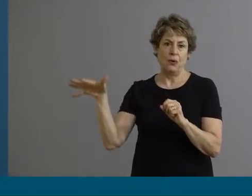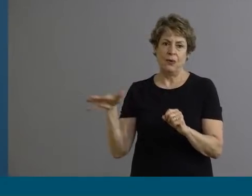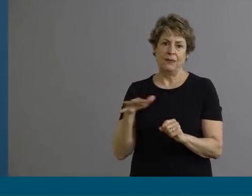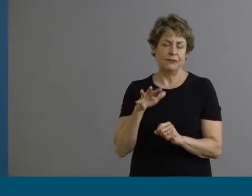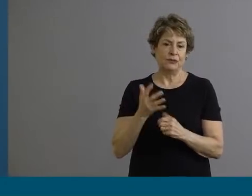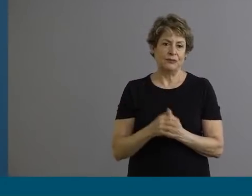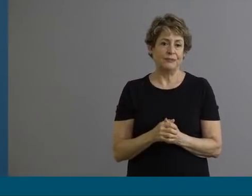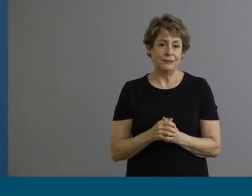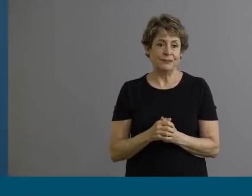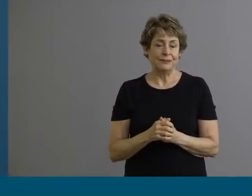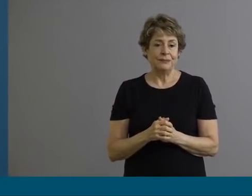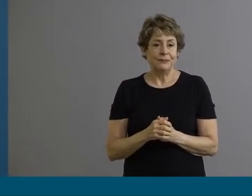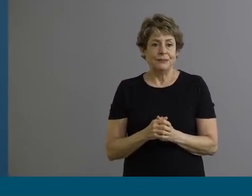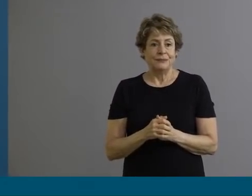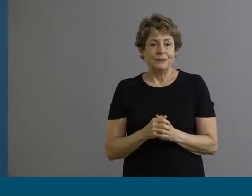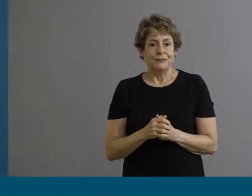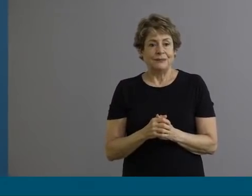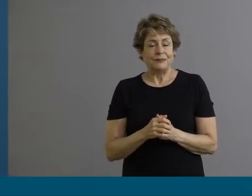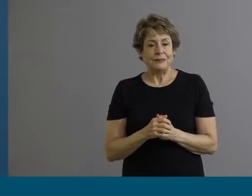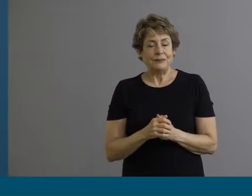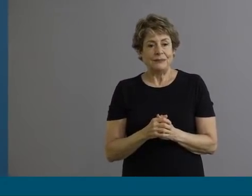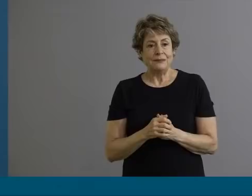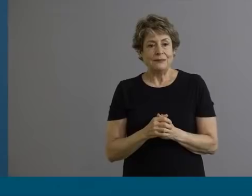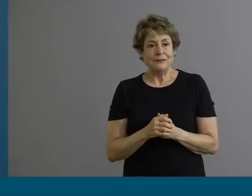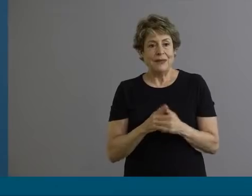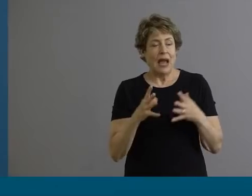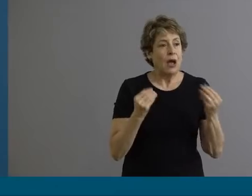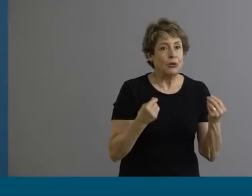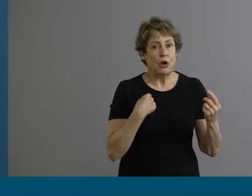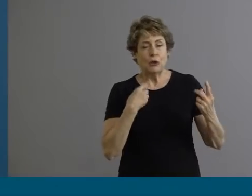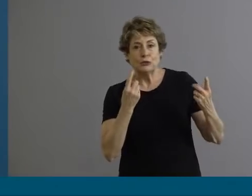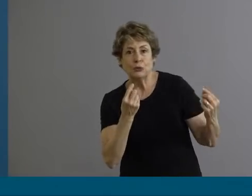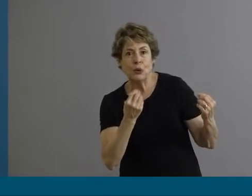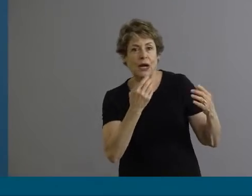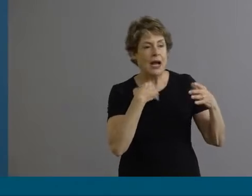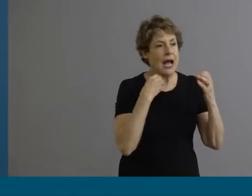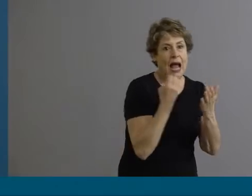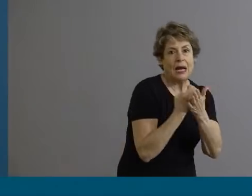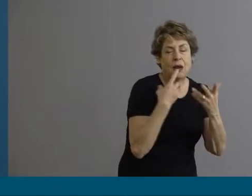continue. Again, validation that you are safer at home.